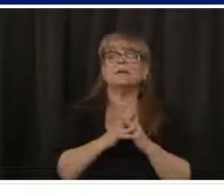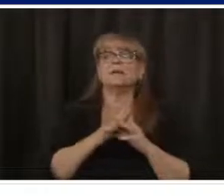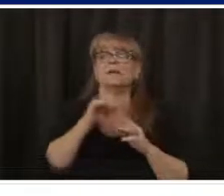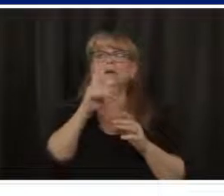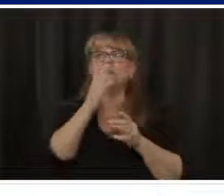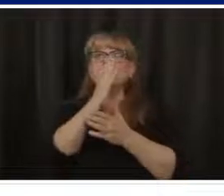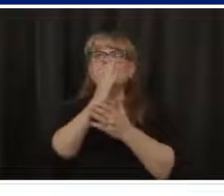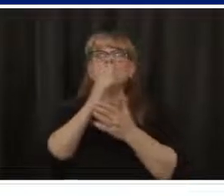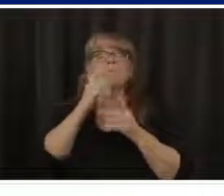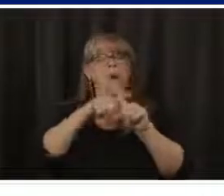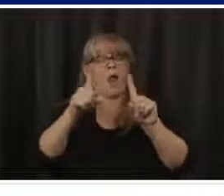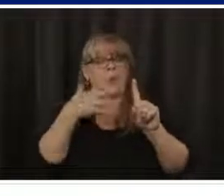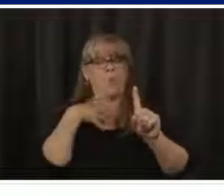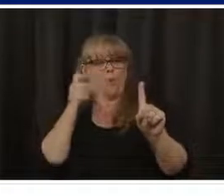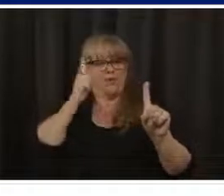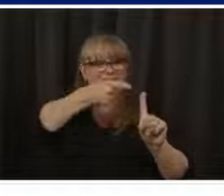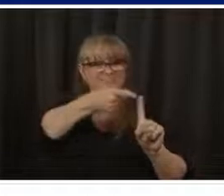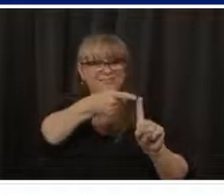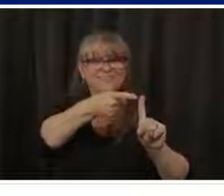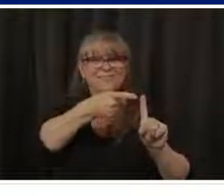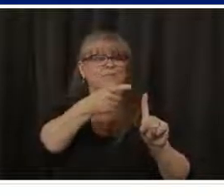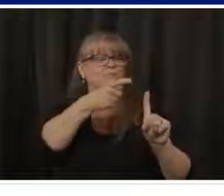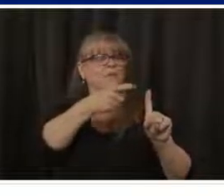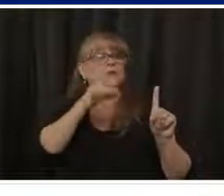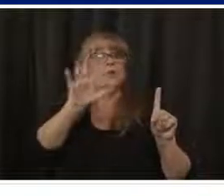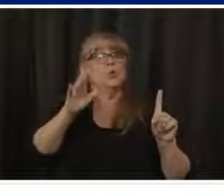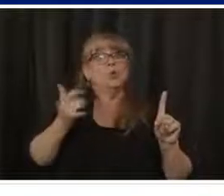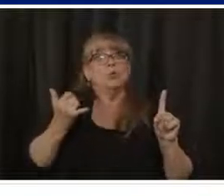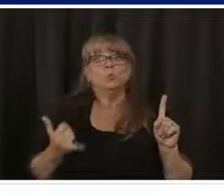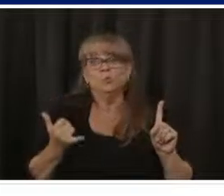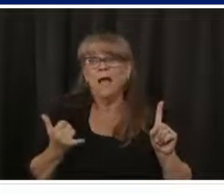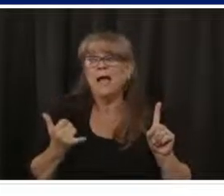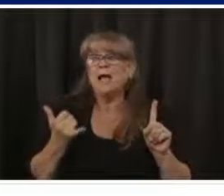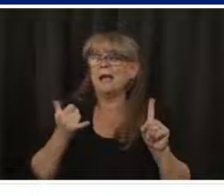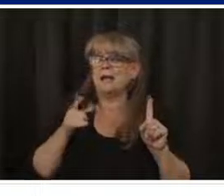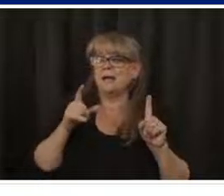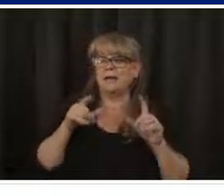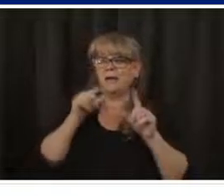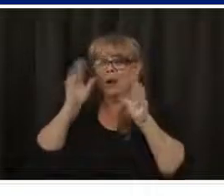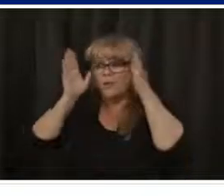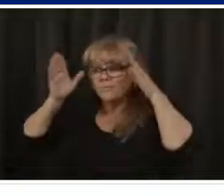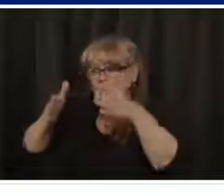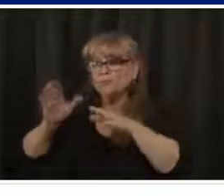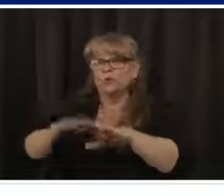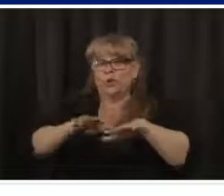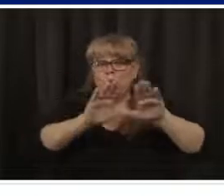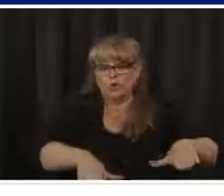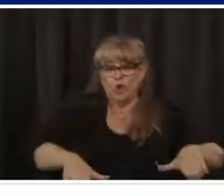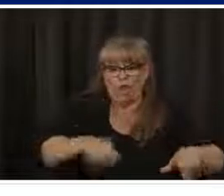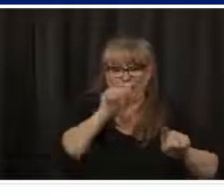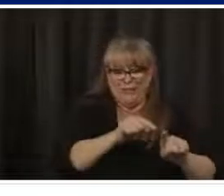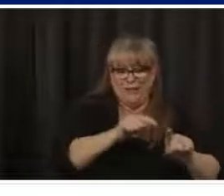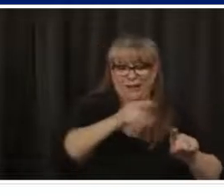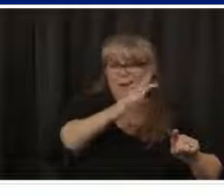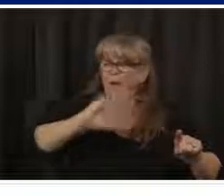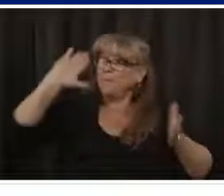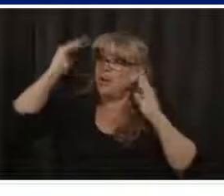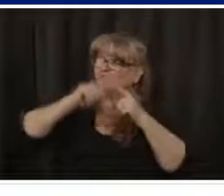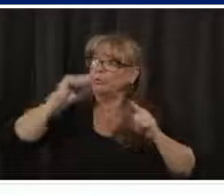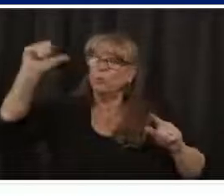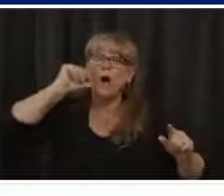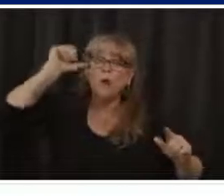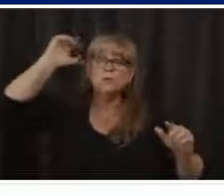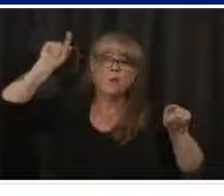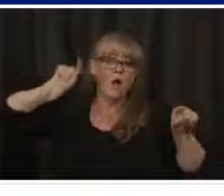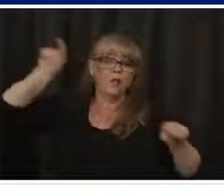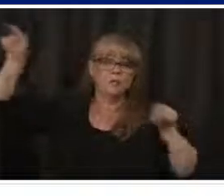too, is some of the differences that we are seeing among children right now compared to adults. And previously, I've showed you some of the data around